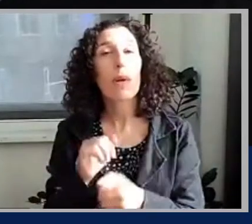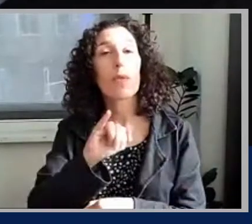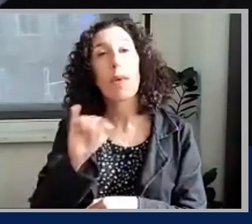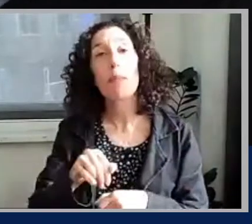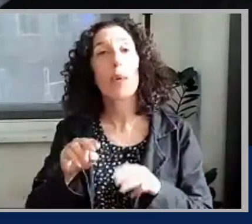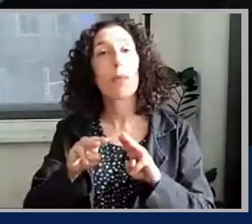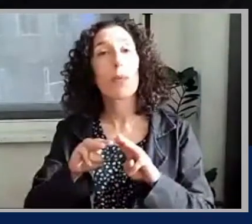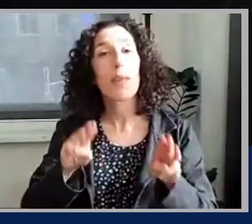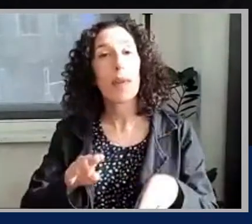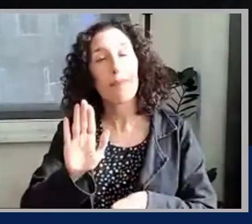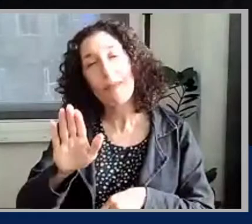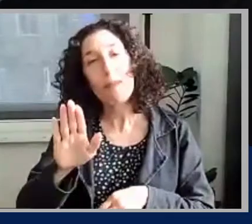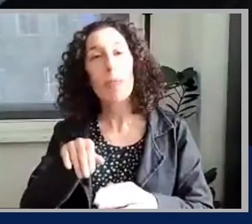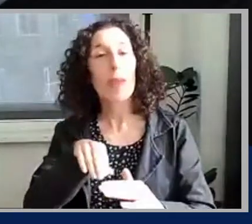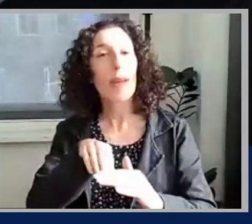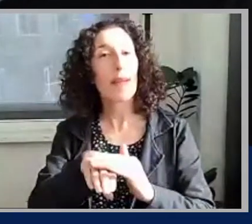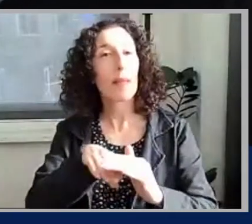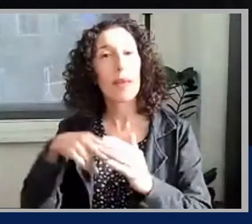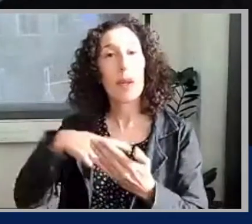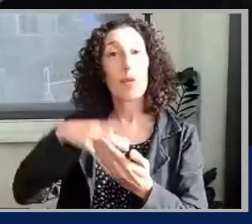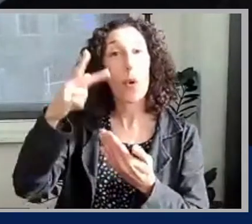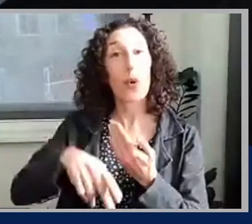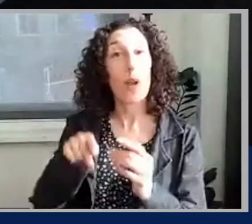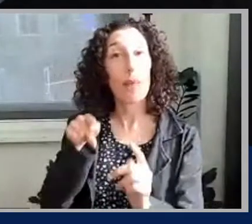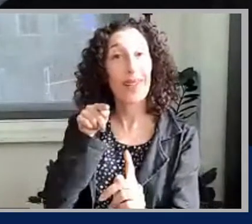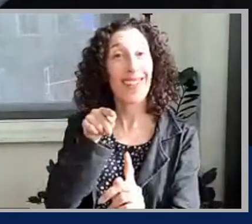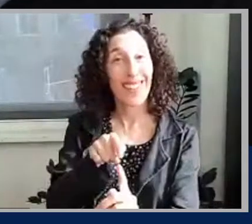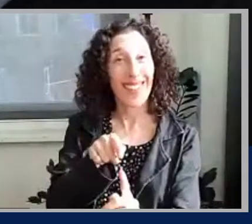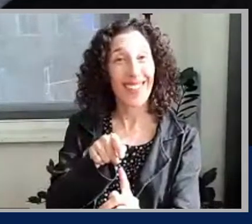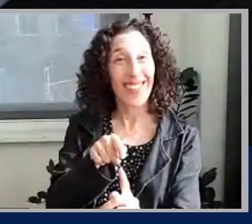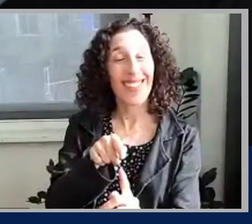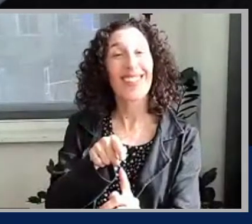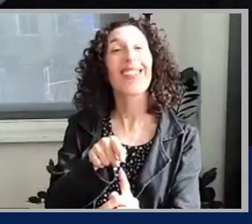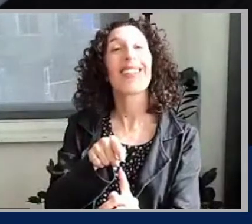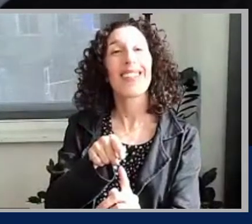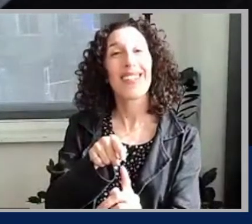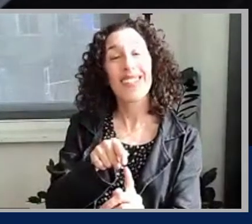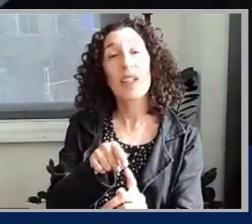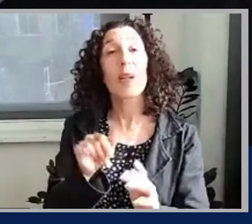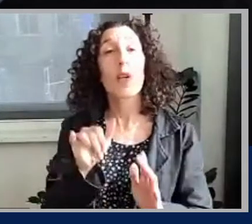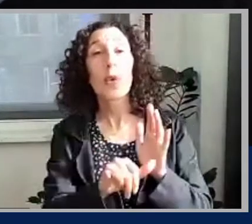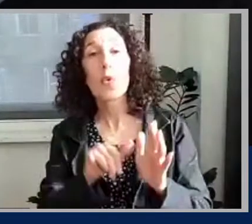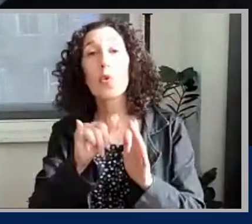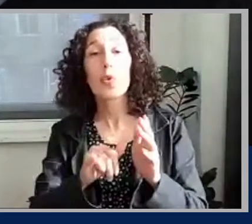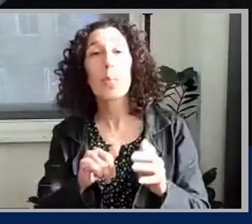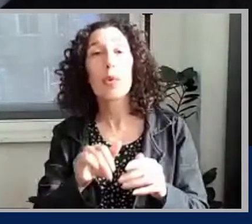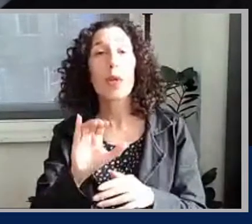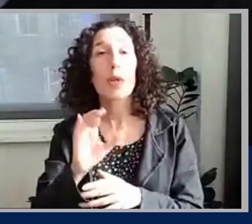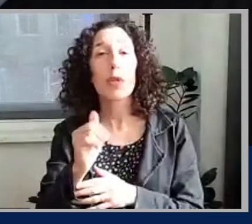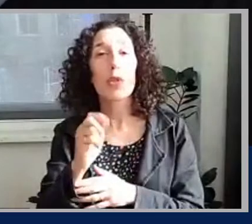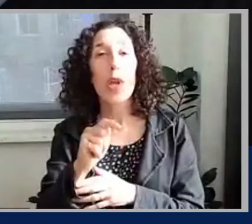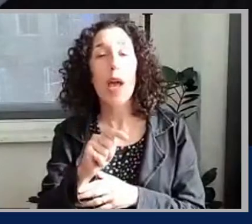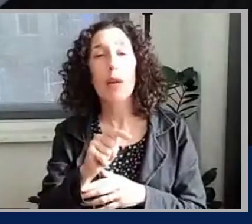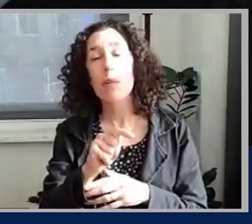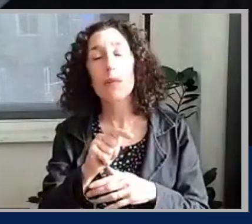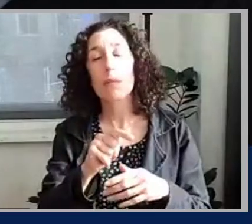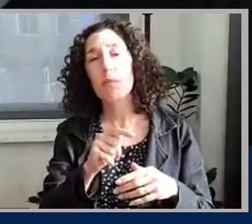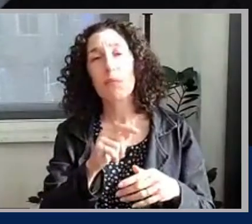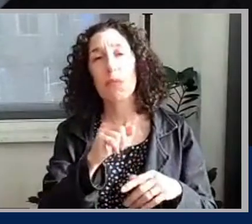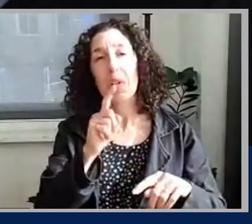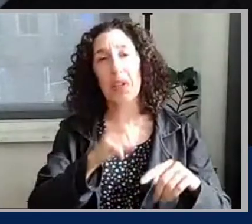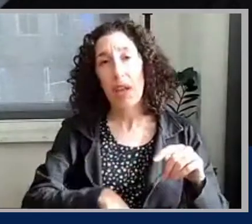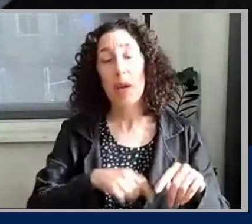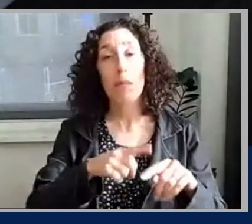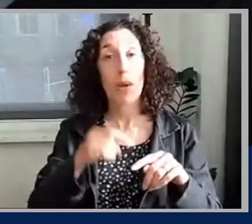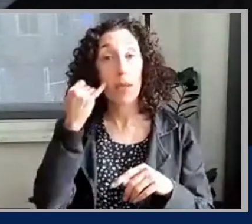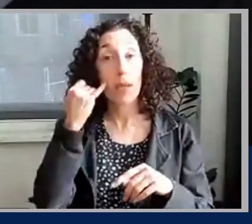watching this show. So the super chats are actually turned off if you're watching on YouTube. And if you click on that, you can support the museum directly. It